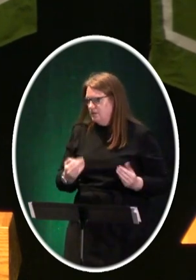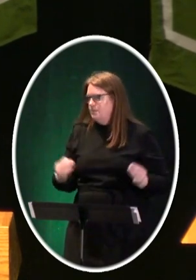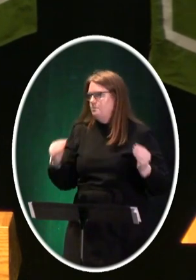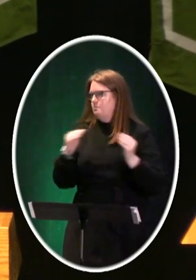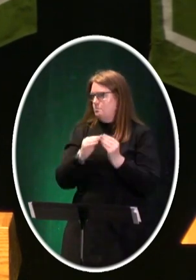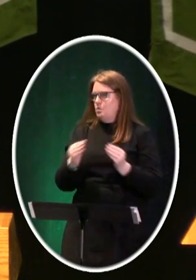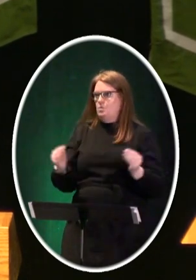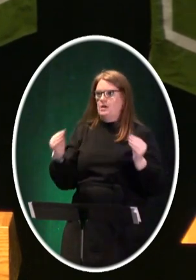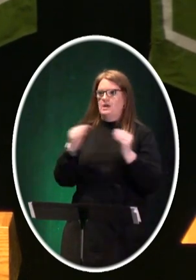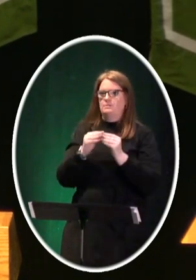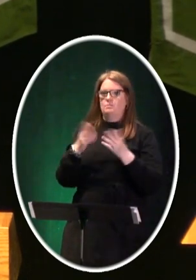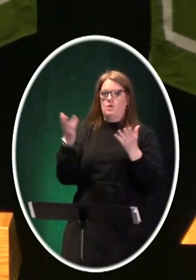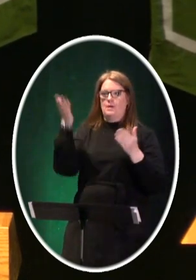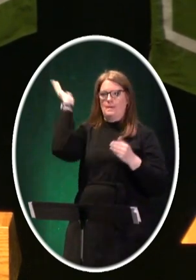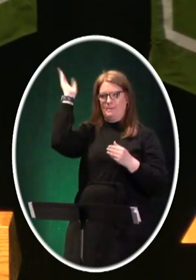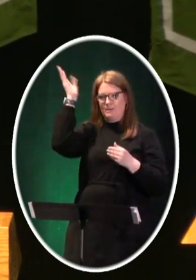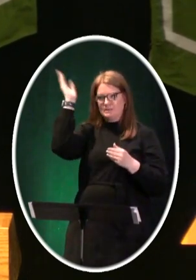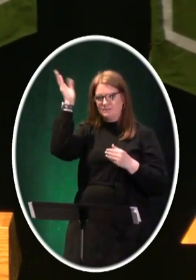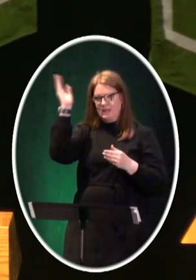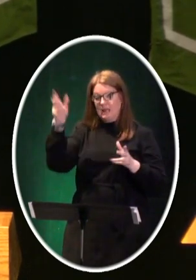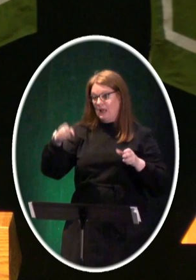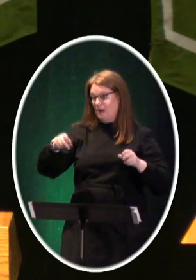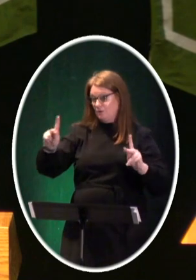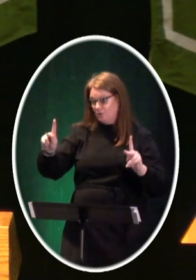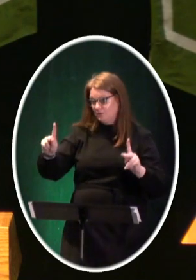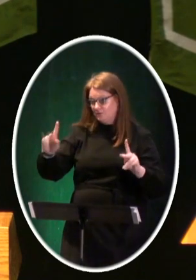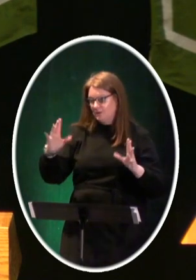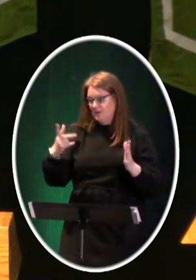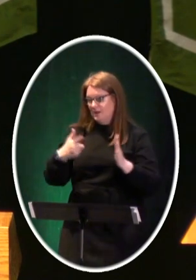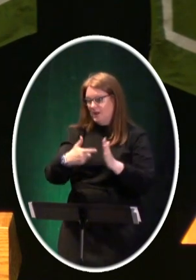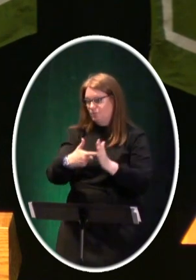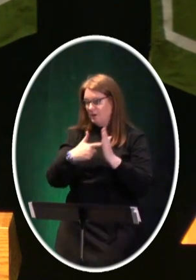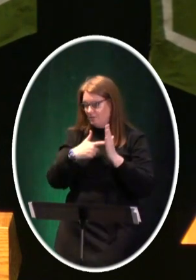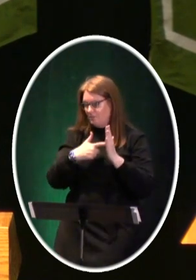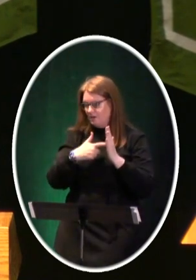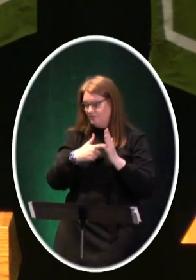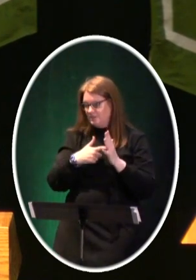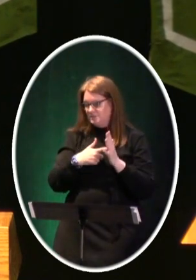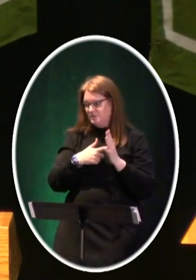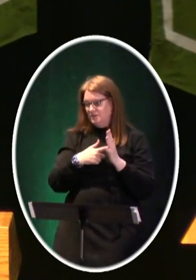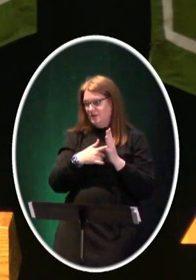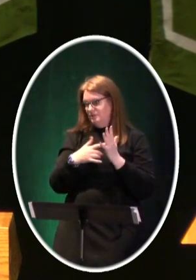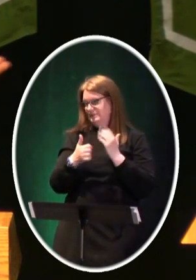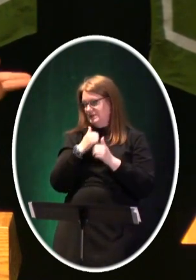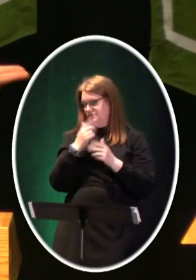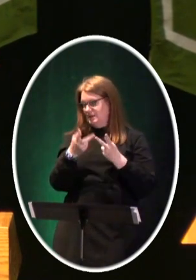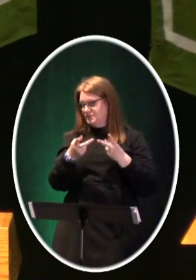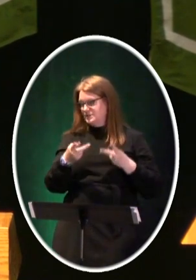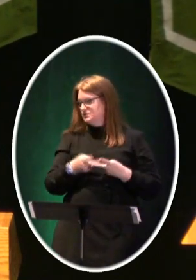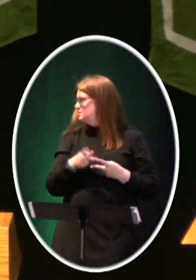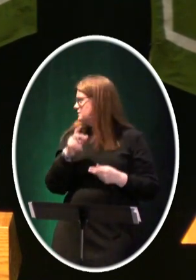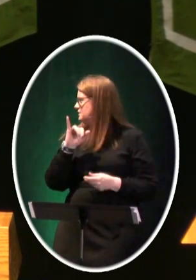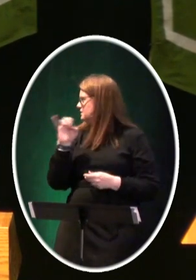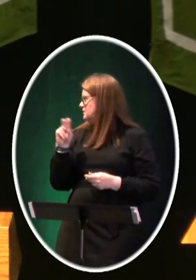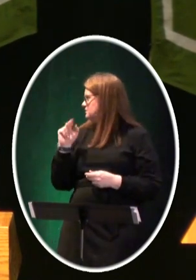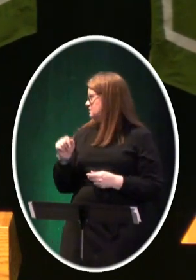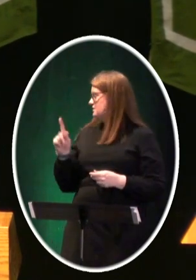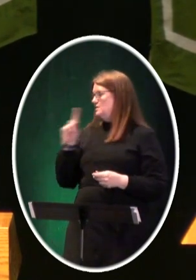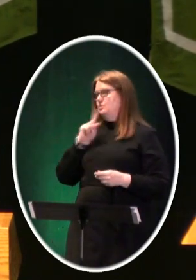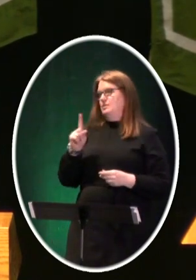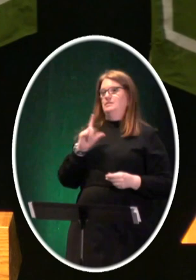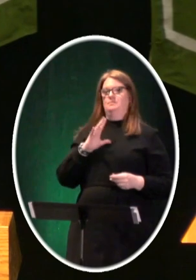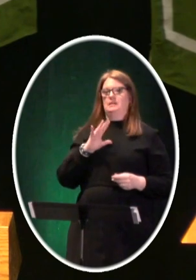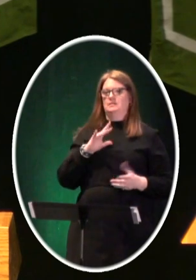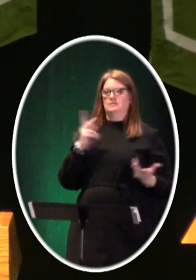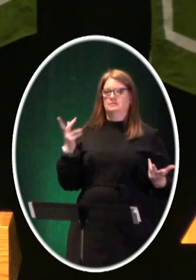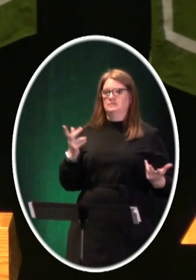and more public speaking opportunities and requirements of every position. Jenna just did an amazing job coming